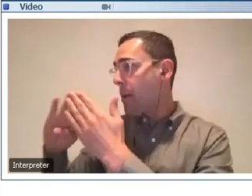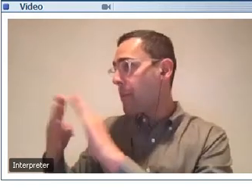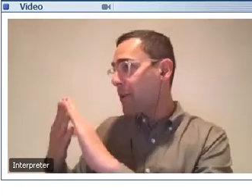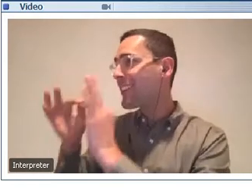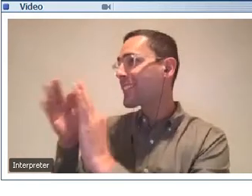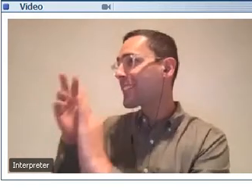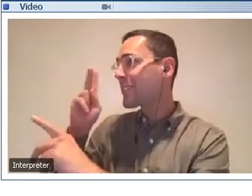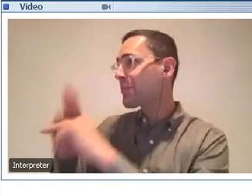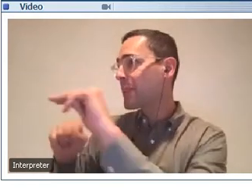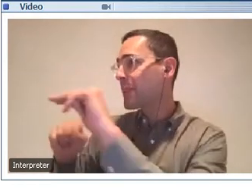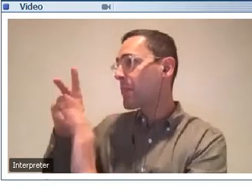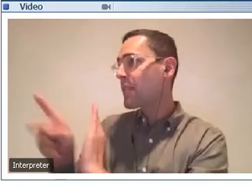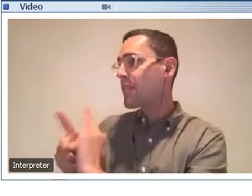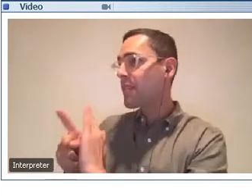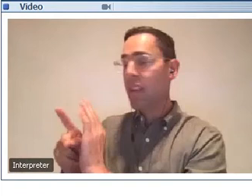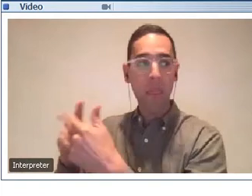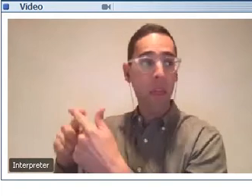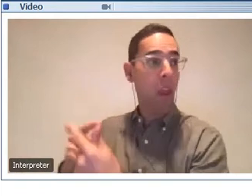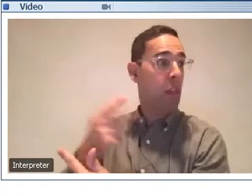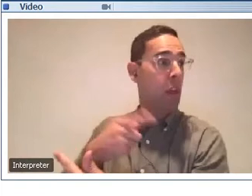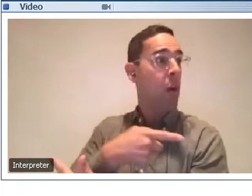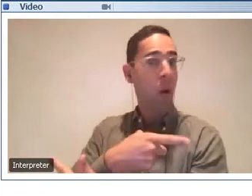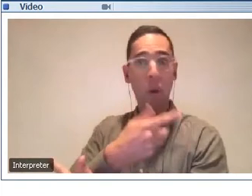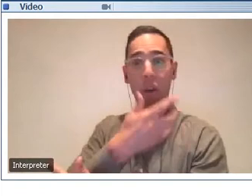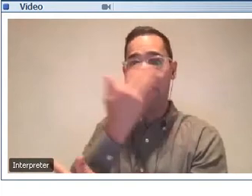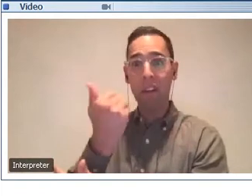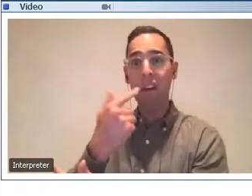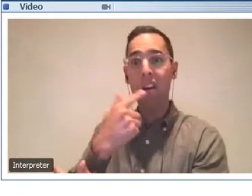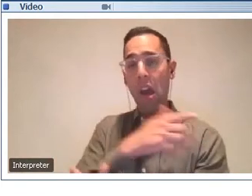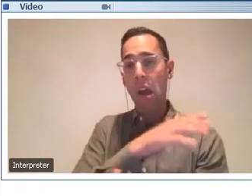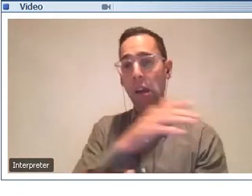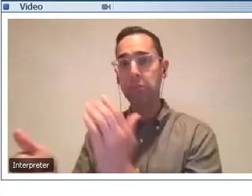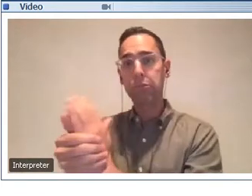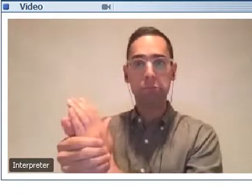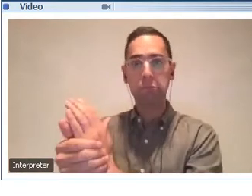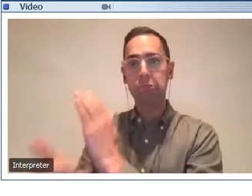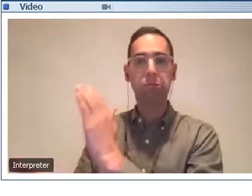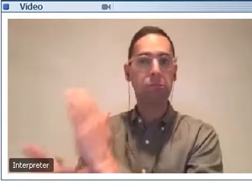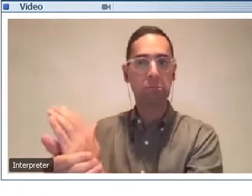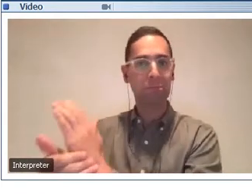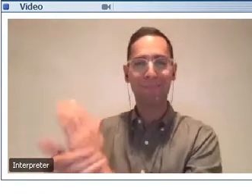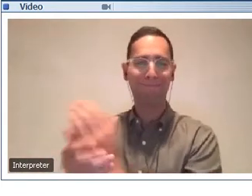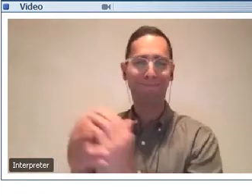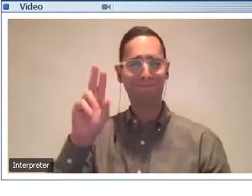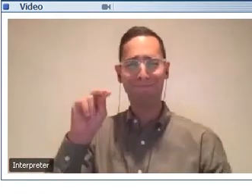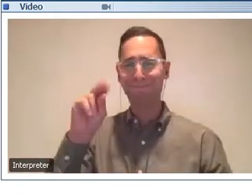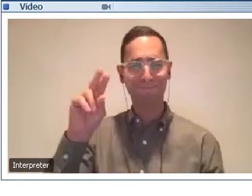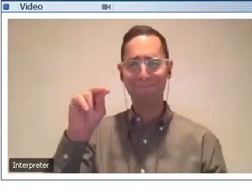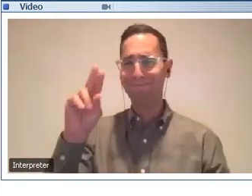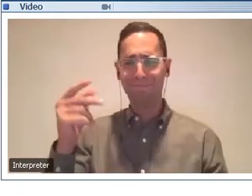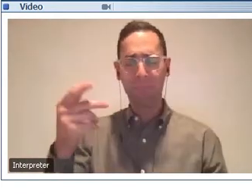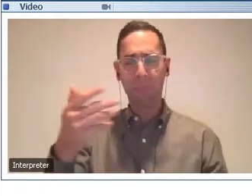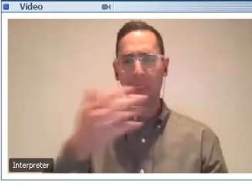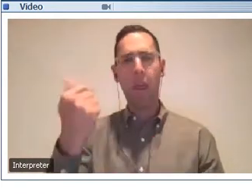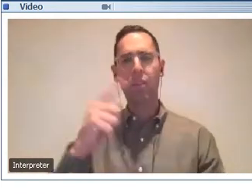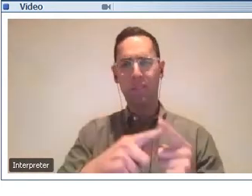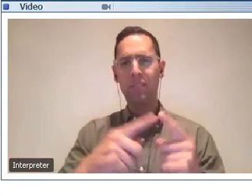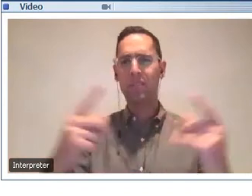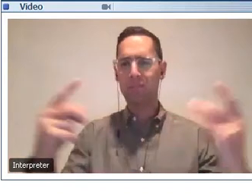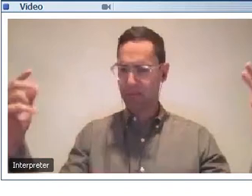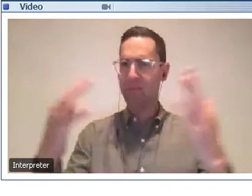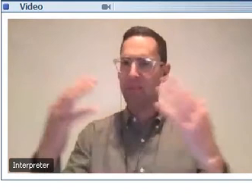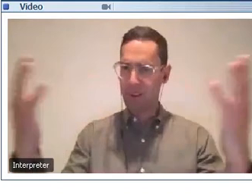to build a really robust policy that works in a number of scenarios. If you only have a typical population at the table and